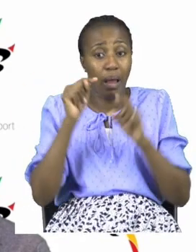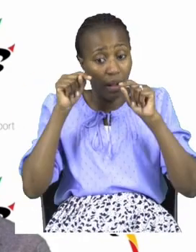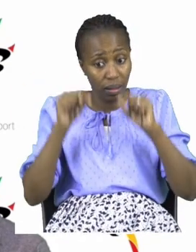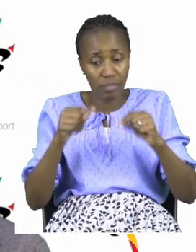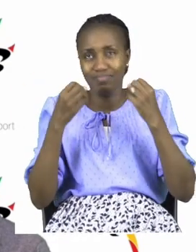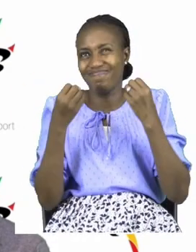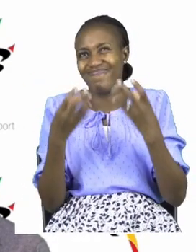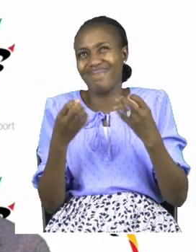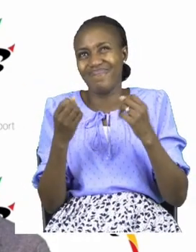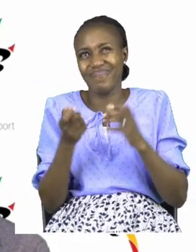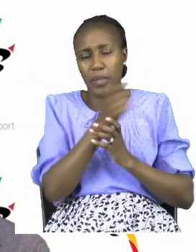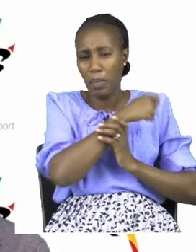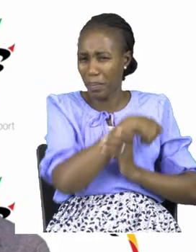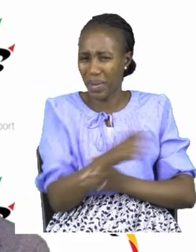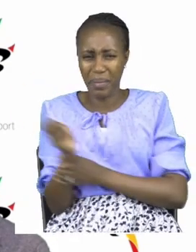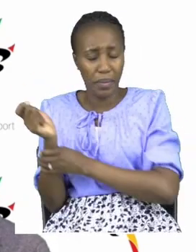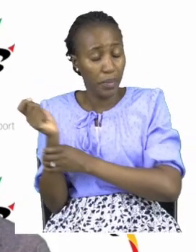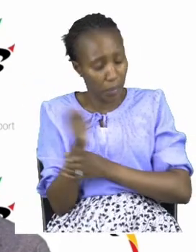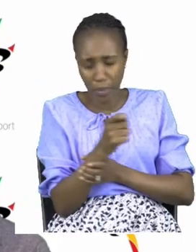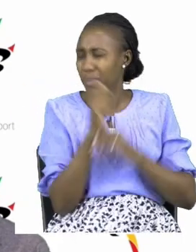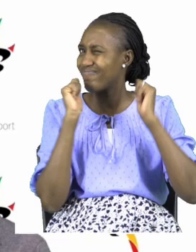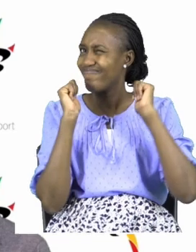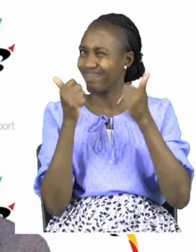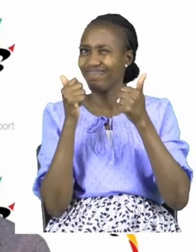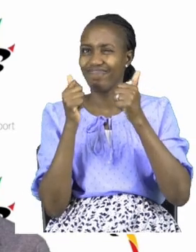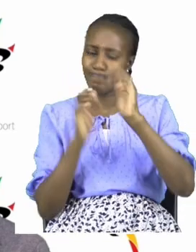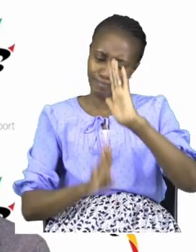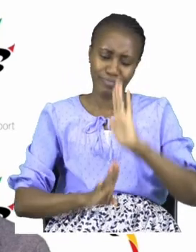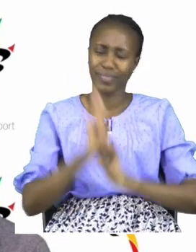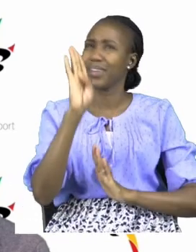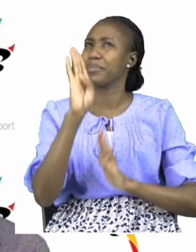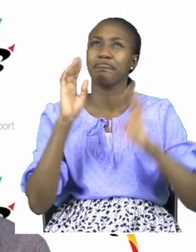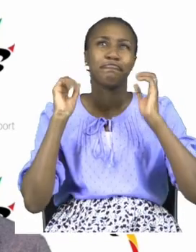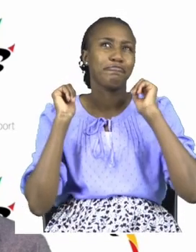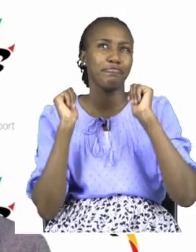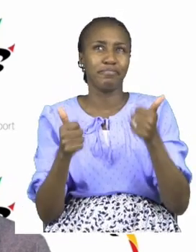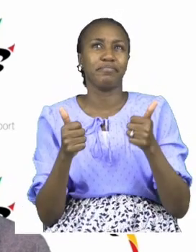the tennis has gone up very well, but it's doing very well right now.